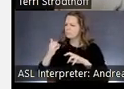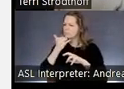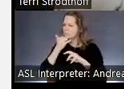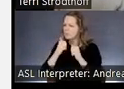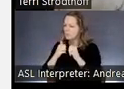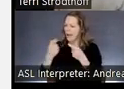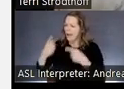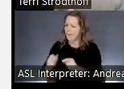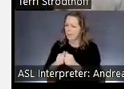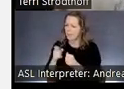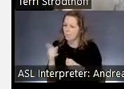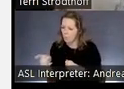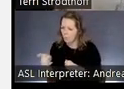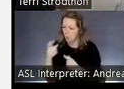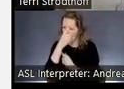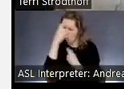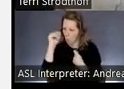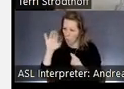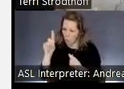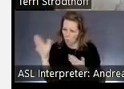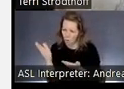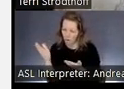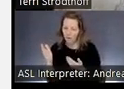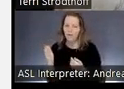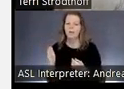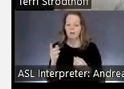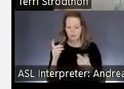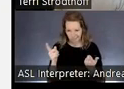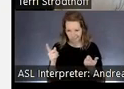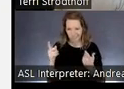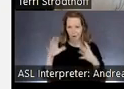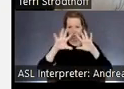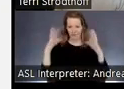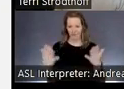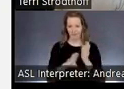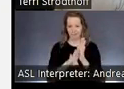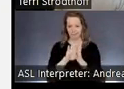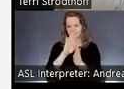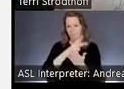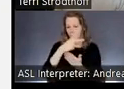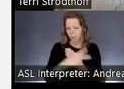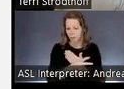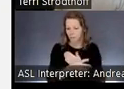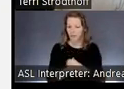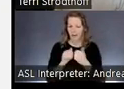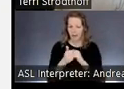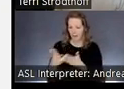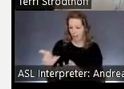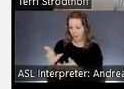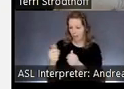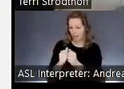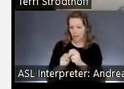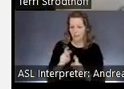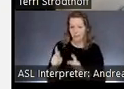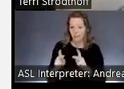wound? And that leads us to creating programming and creating the ways that we interact with people very differently because we're